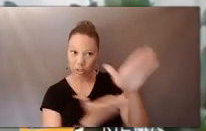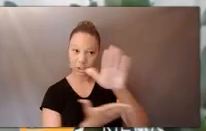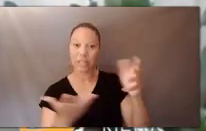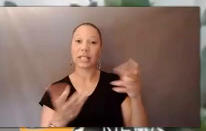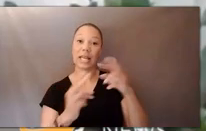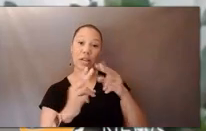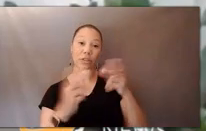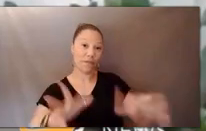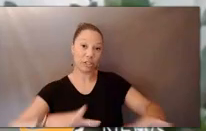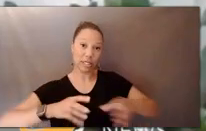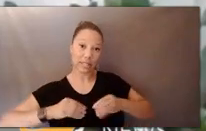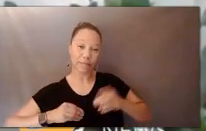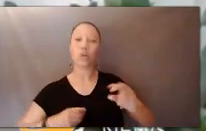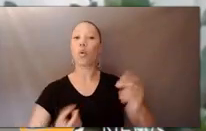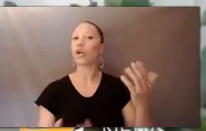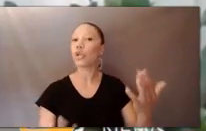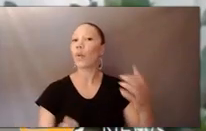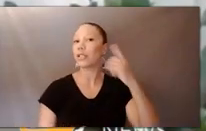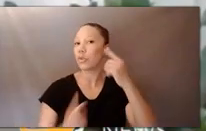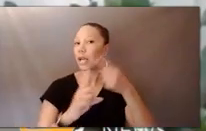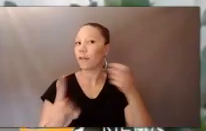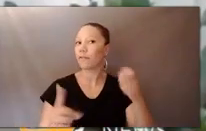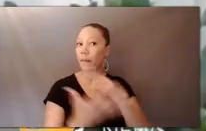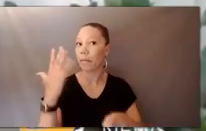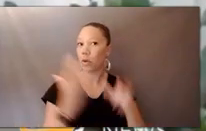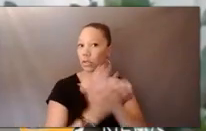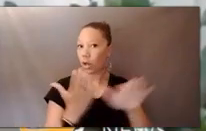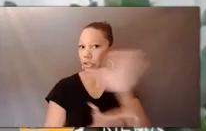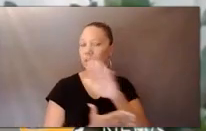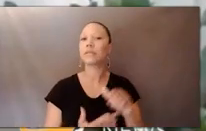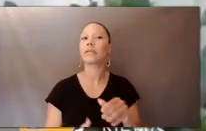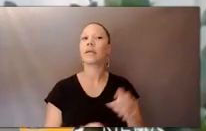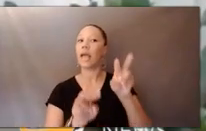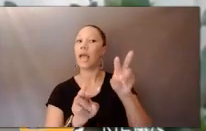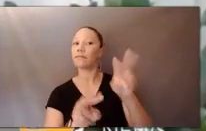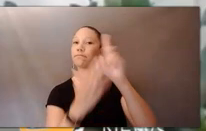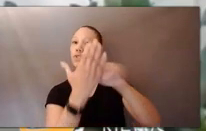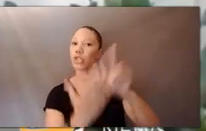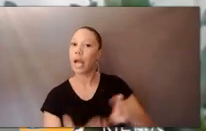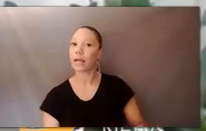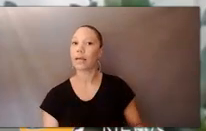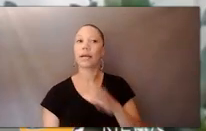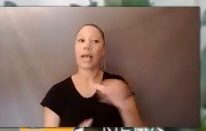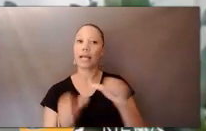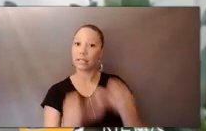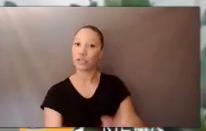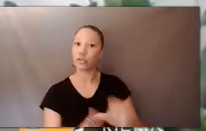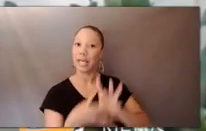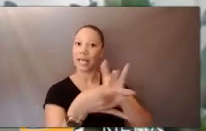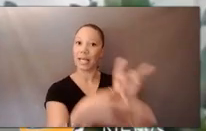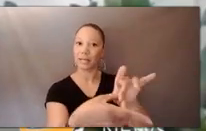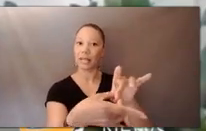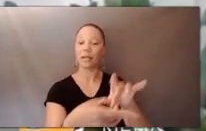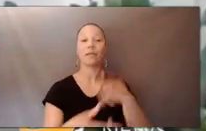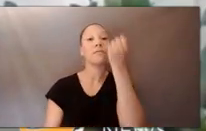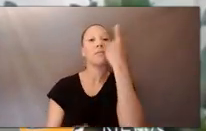or you're waiting to hear back from. And just check their websites frequently, and just stay connected, because a lot of times college,